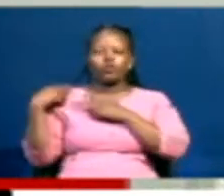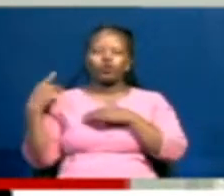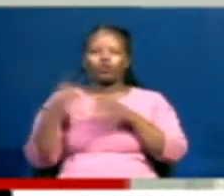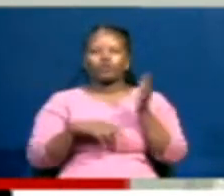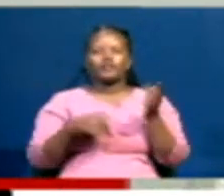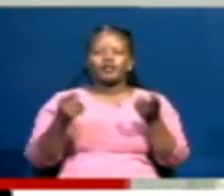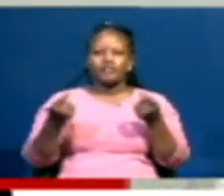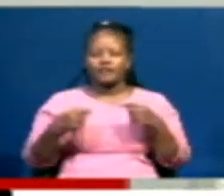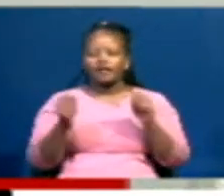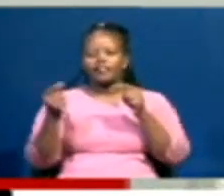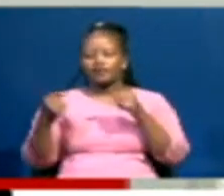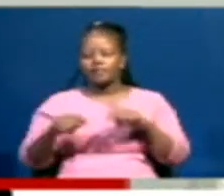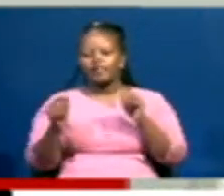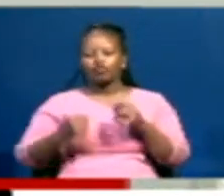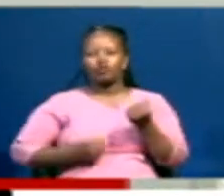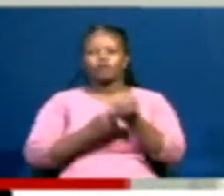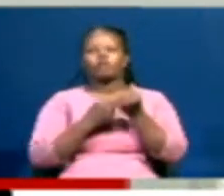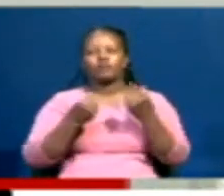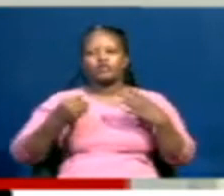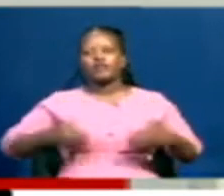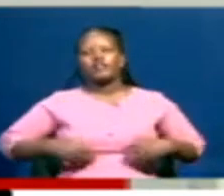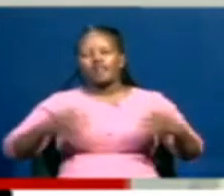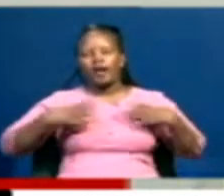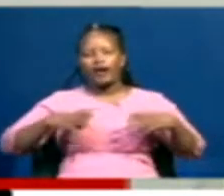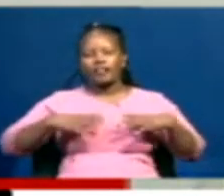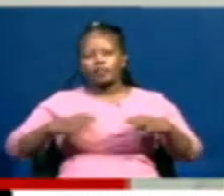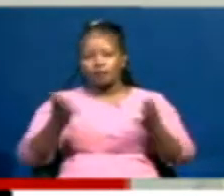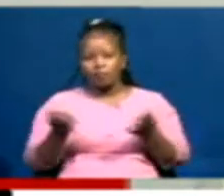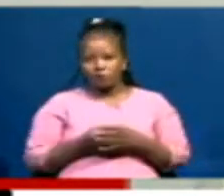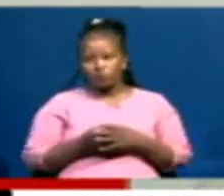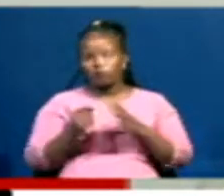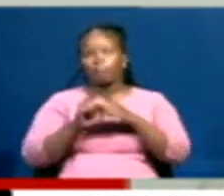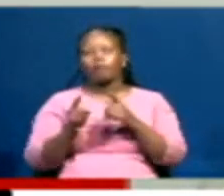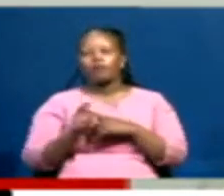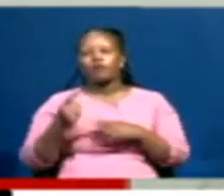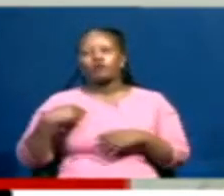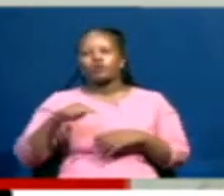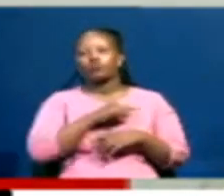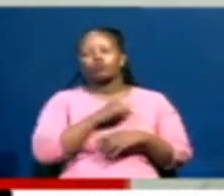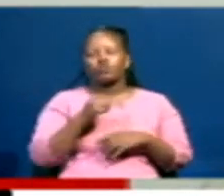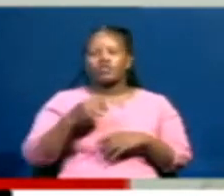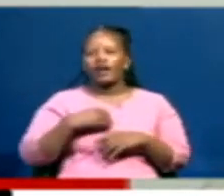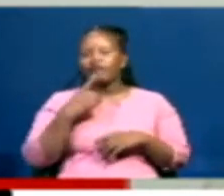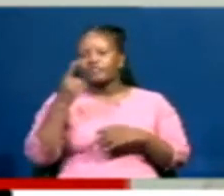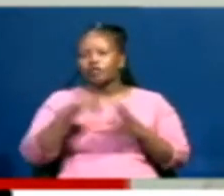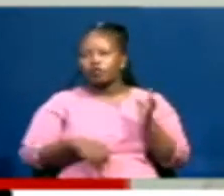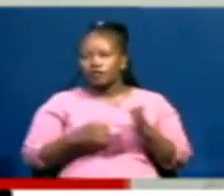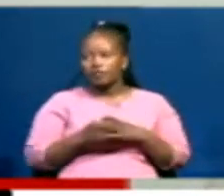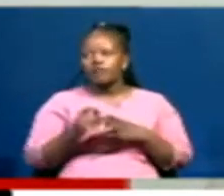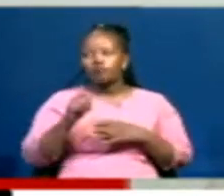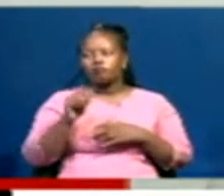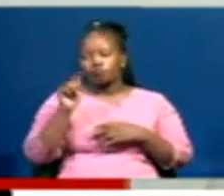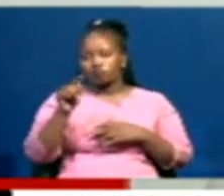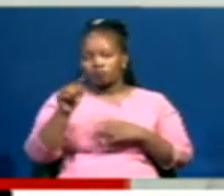people in this journey of innovation. We have actually asked, and I said it in my speech today, the Kenya Industrial Property Institute to go to